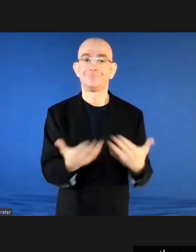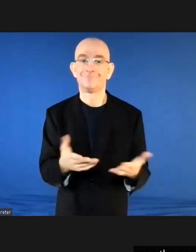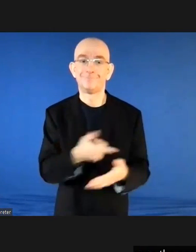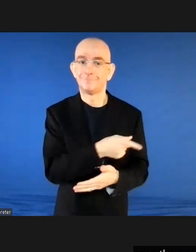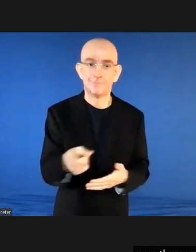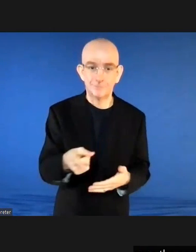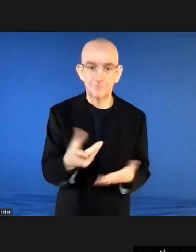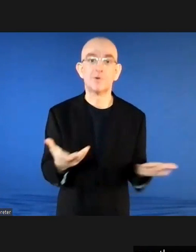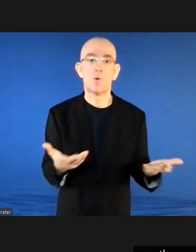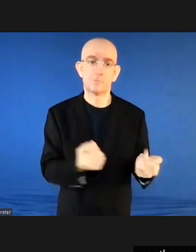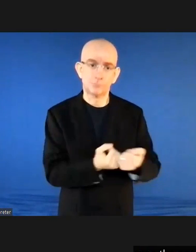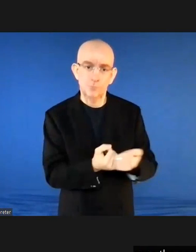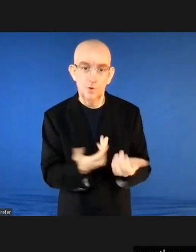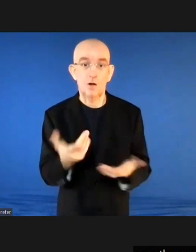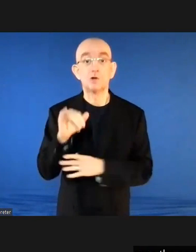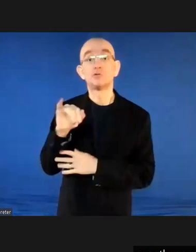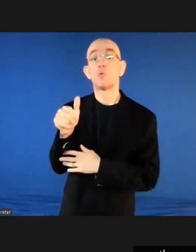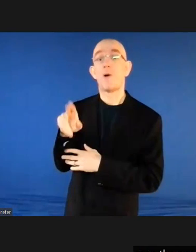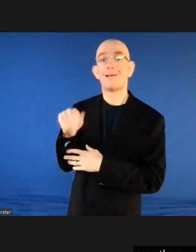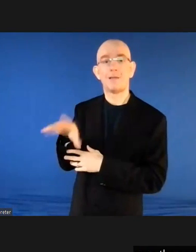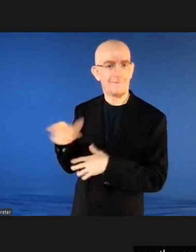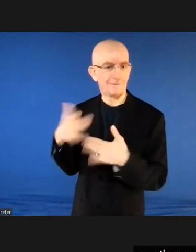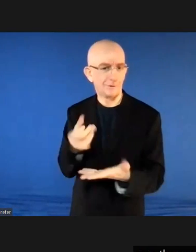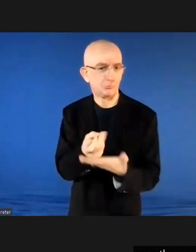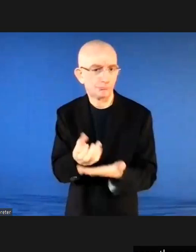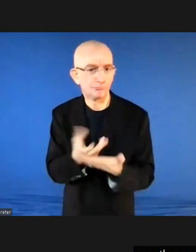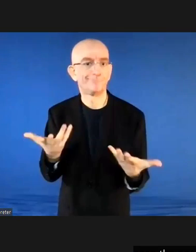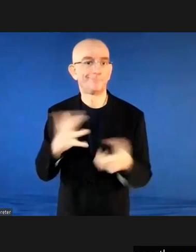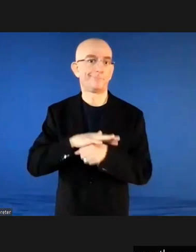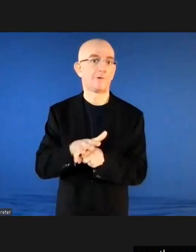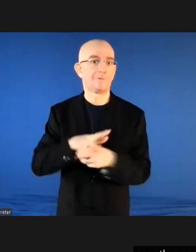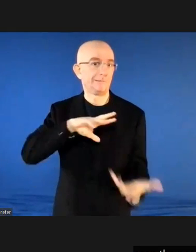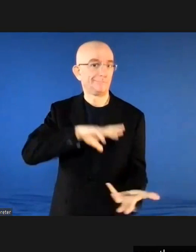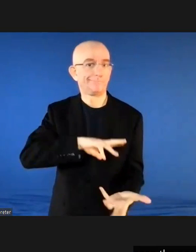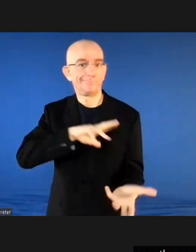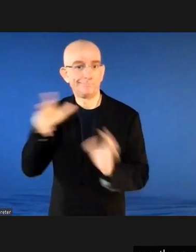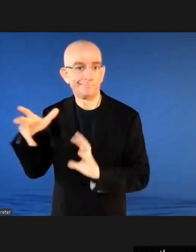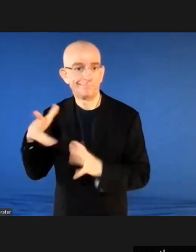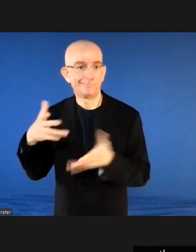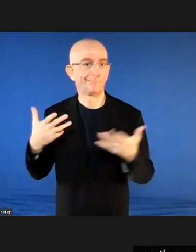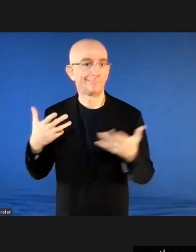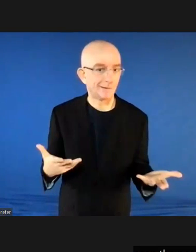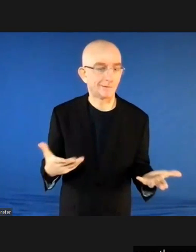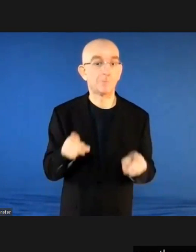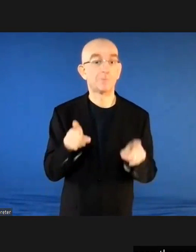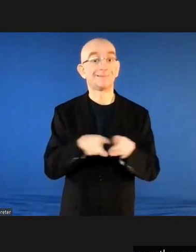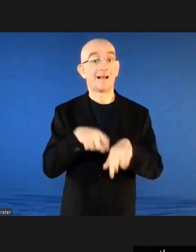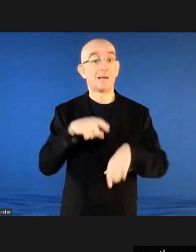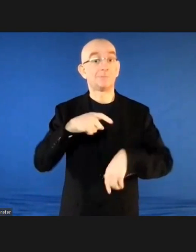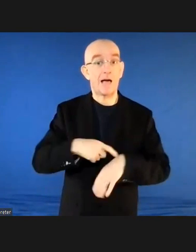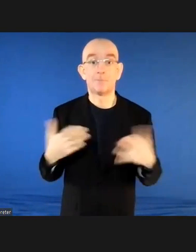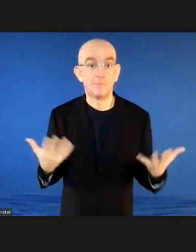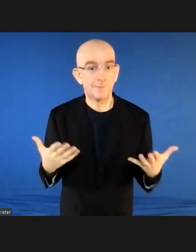same time funding reduce or be uncertain. So I just wanted to thank you for all